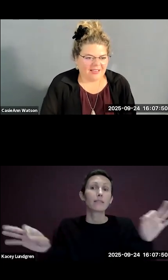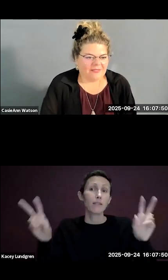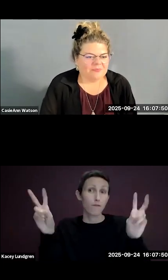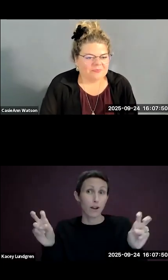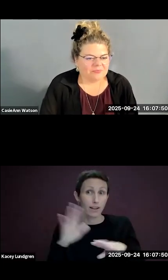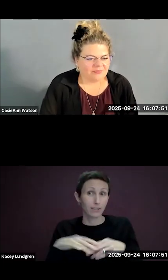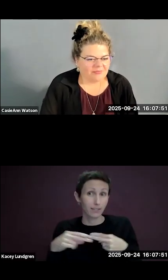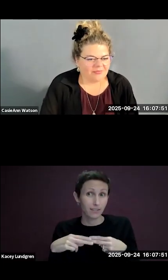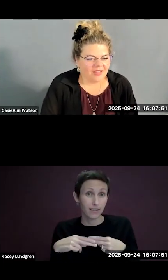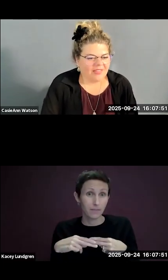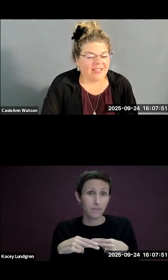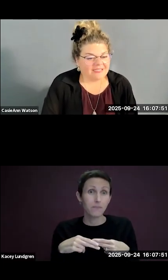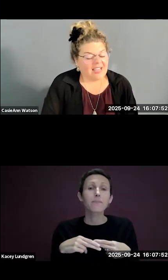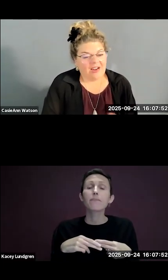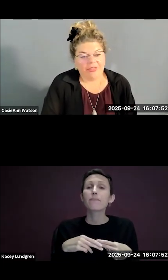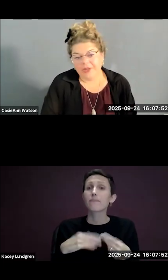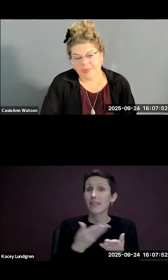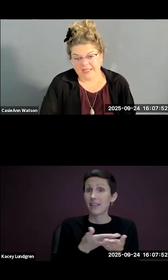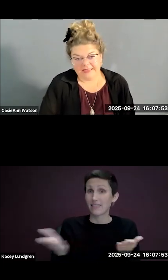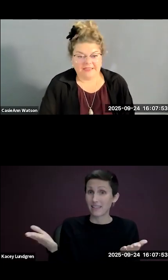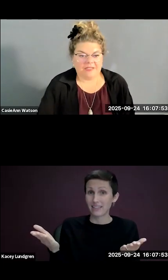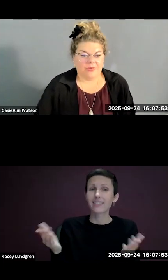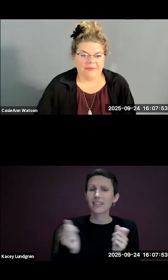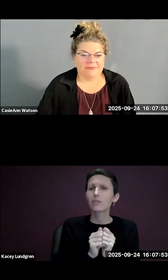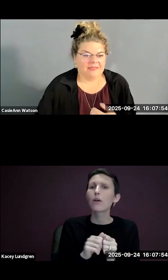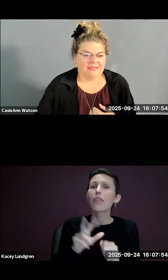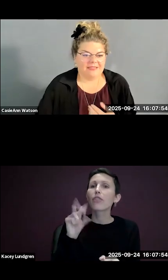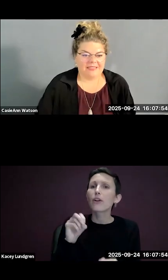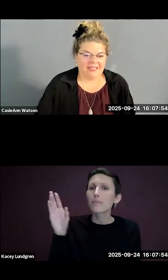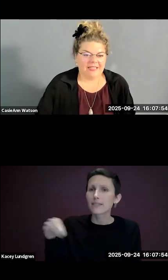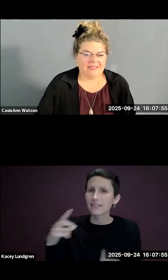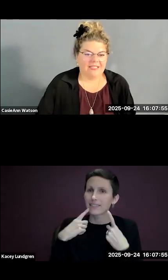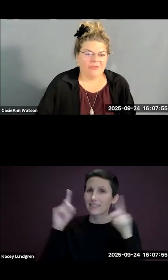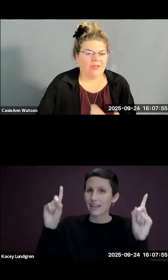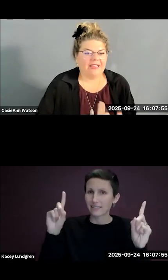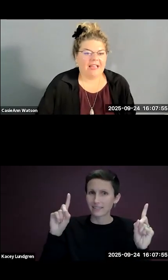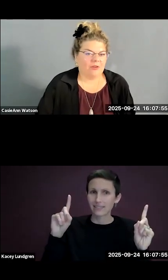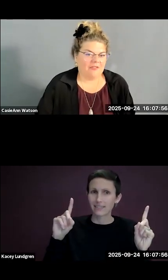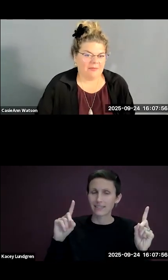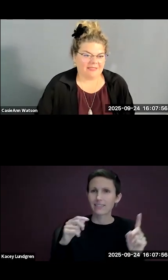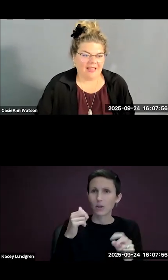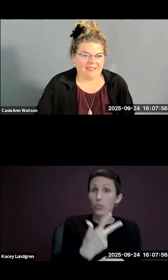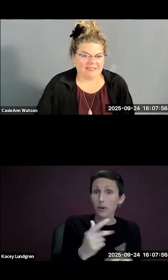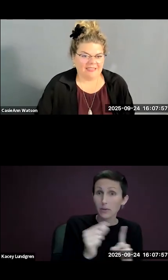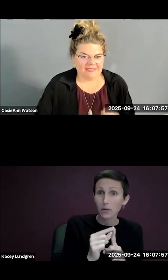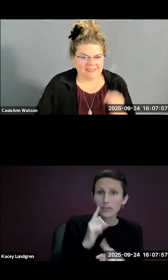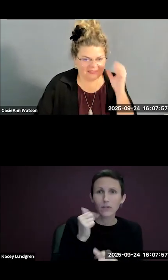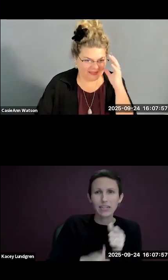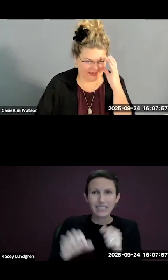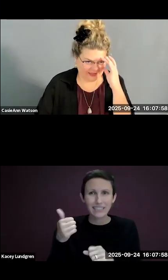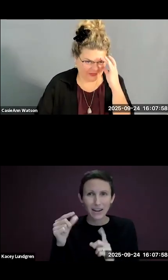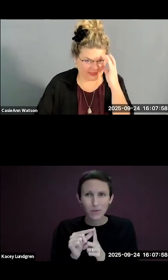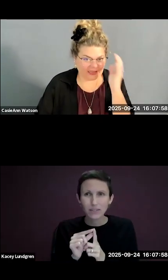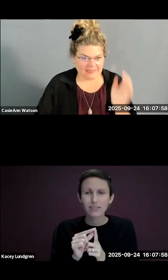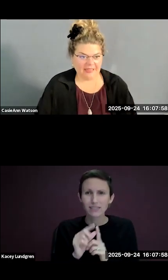the slide. This is at a 30% success rate. See if you can guess what famous line this